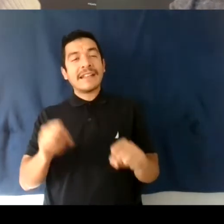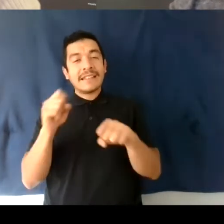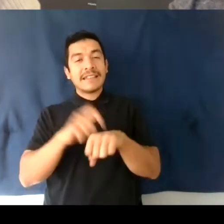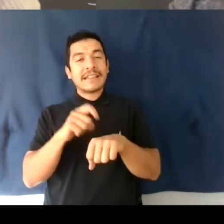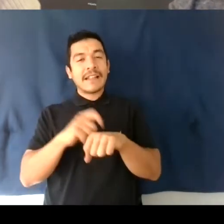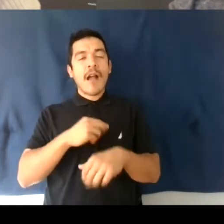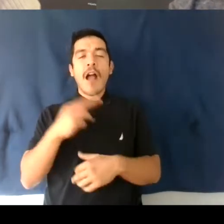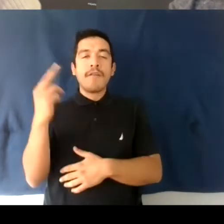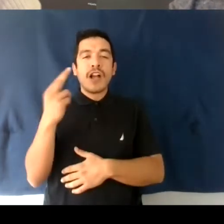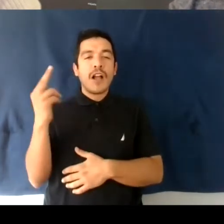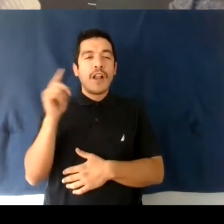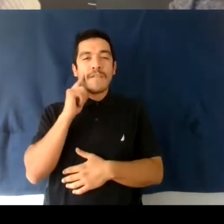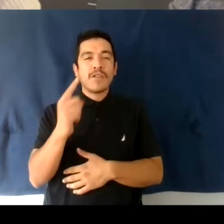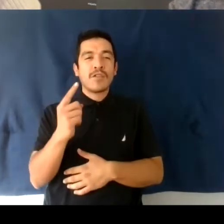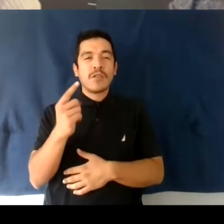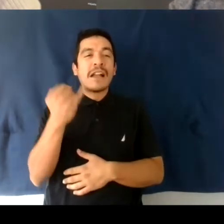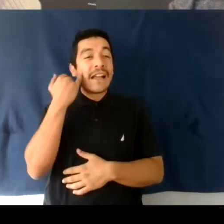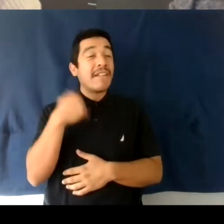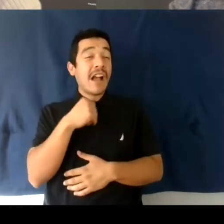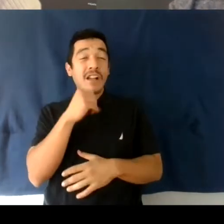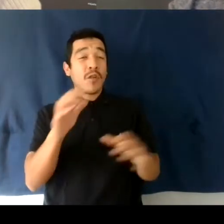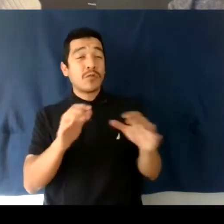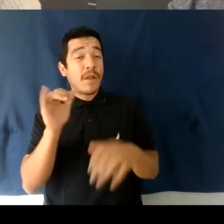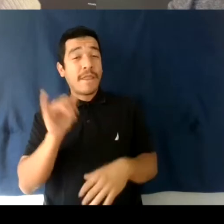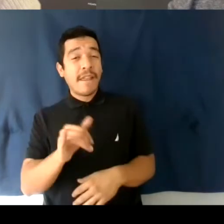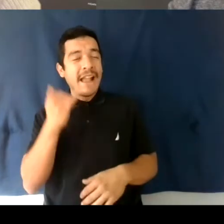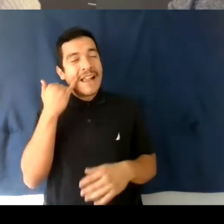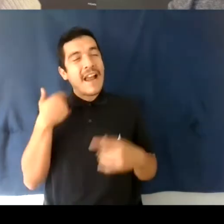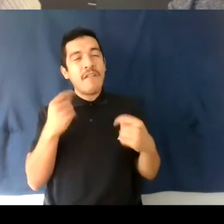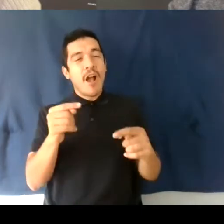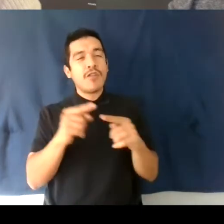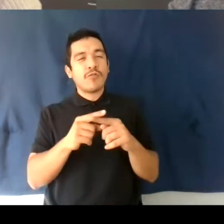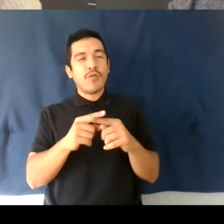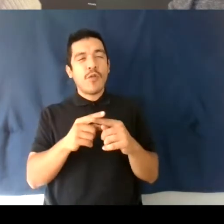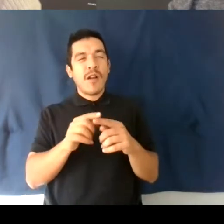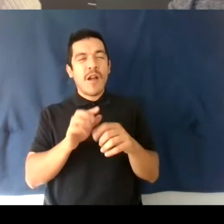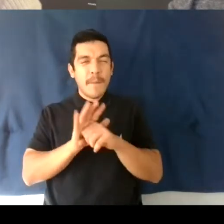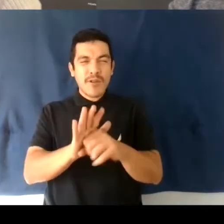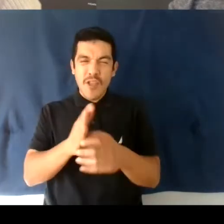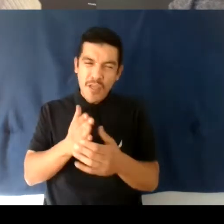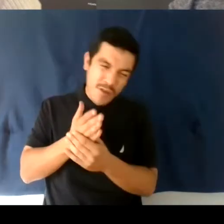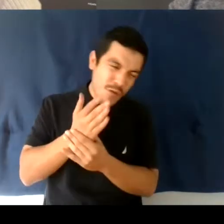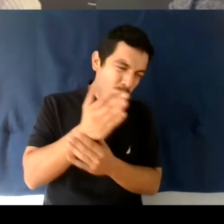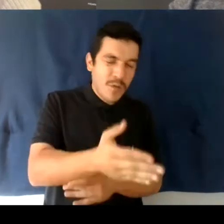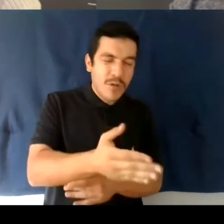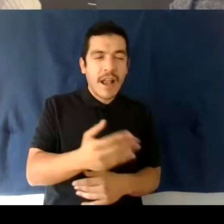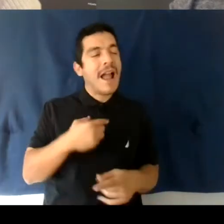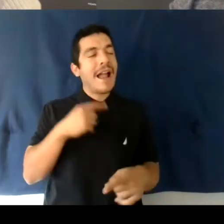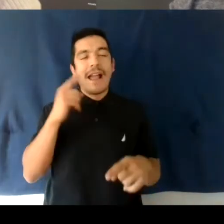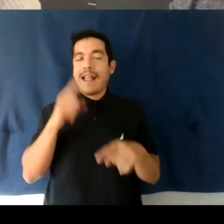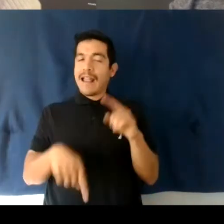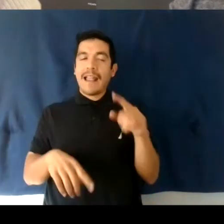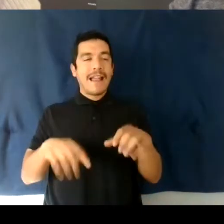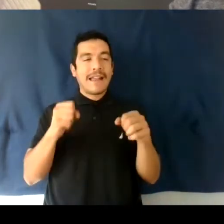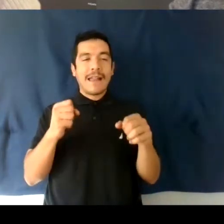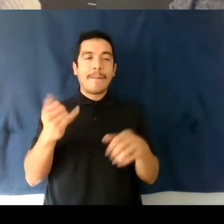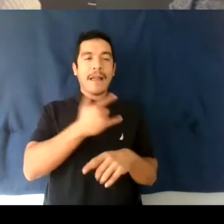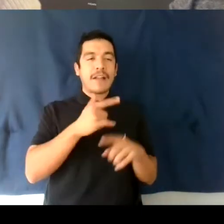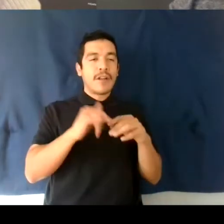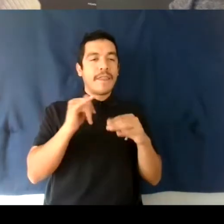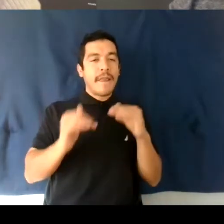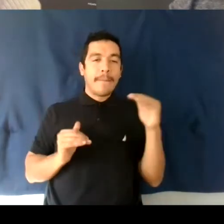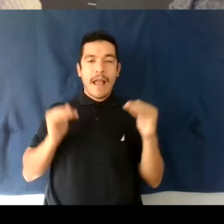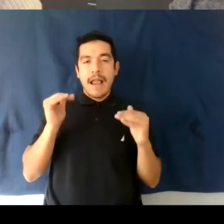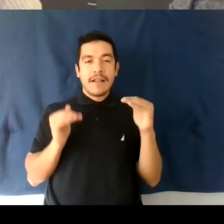I've realized for like, if I don't do that and if I try to push through, I can never get back to that balance.